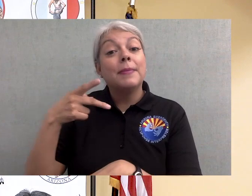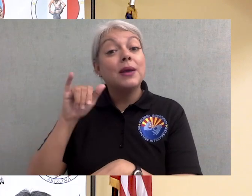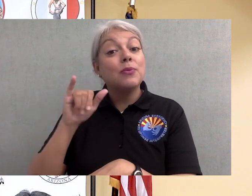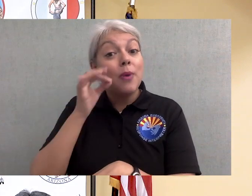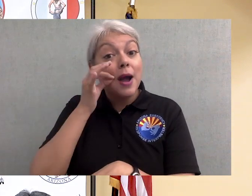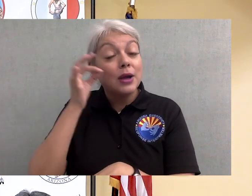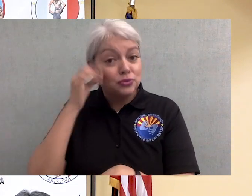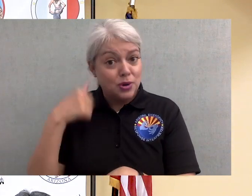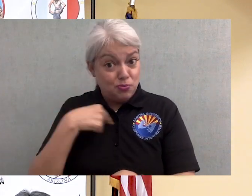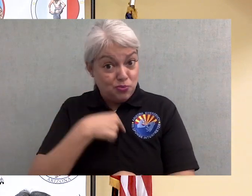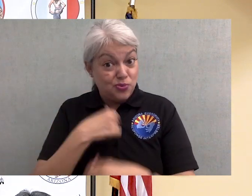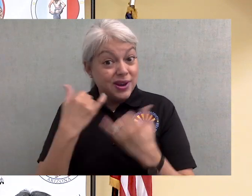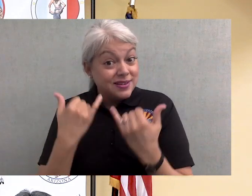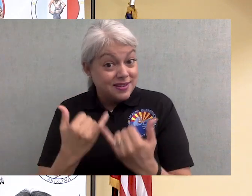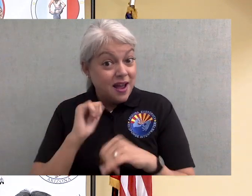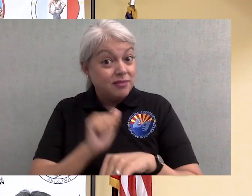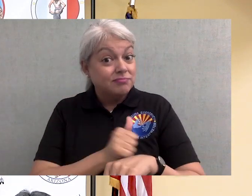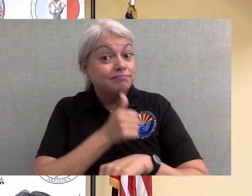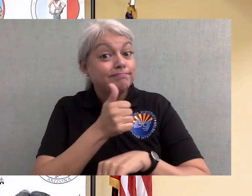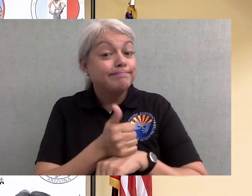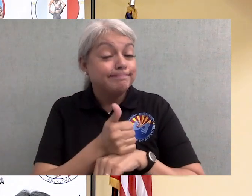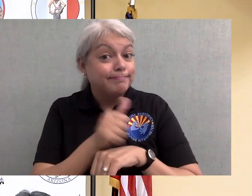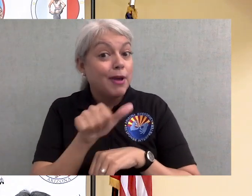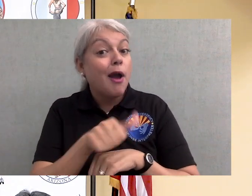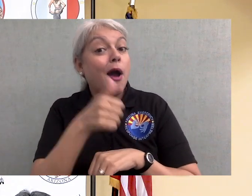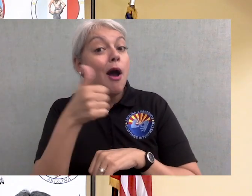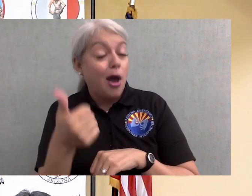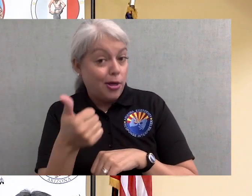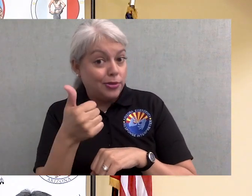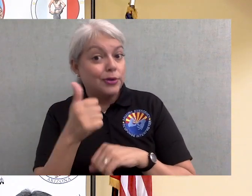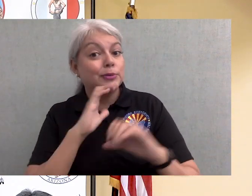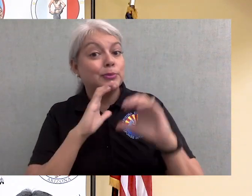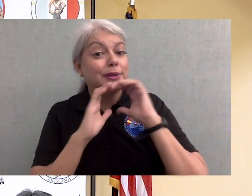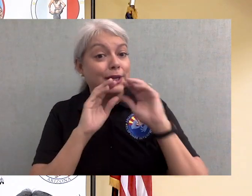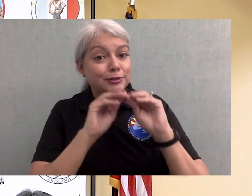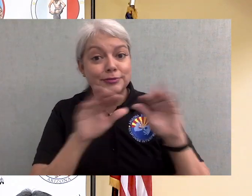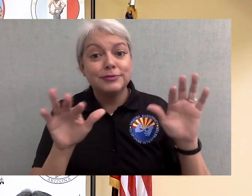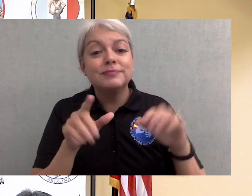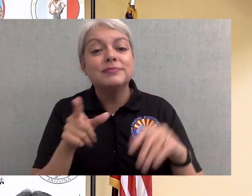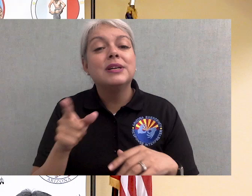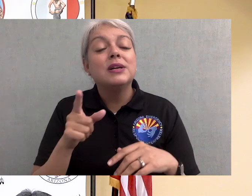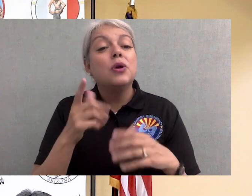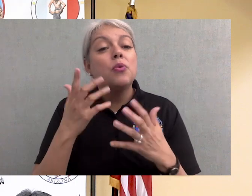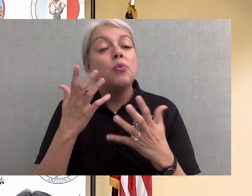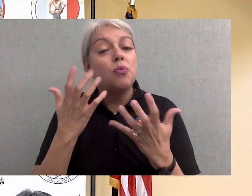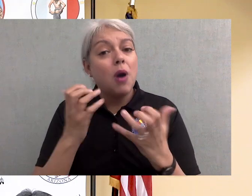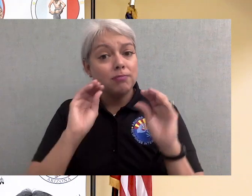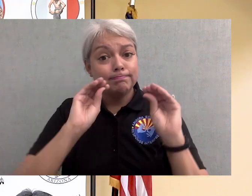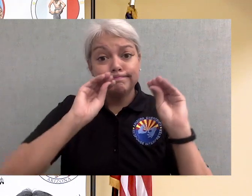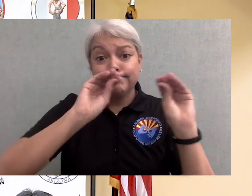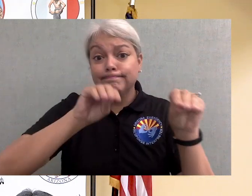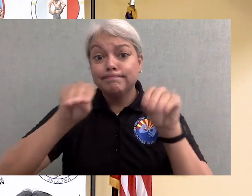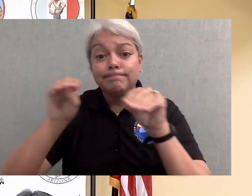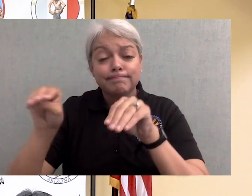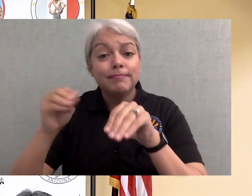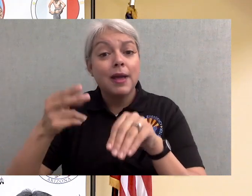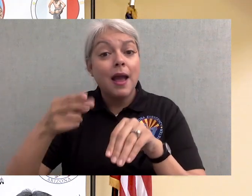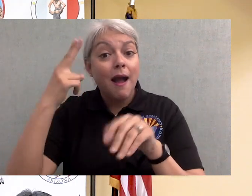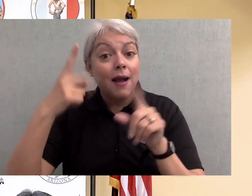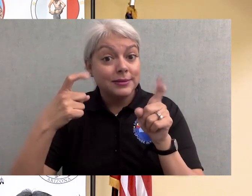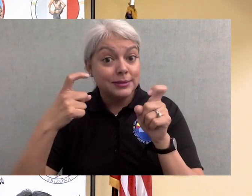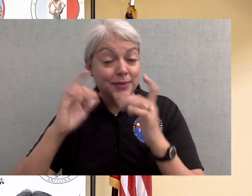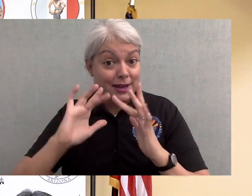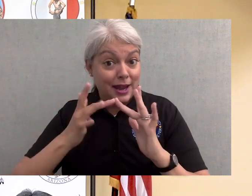help distribute information. The tribe has started a project to bring high-speed internet service to all the homes here in our